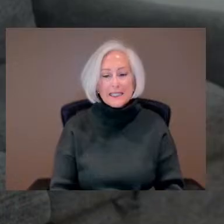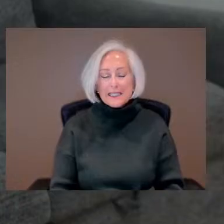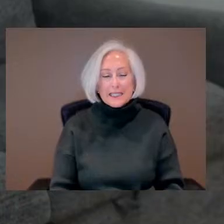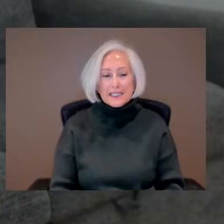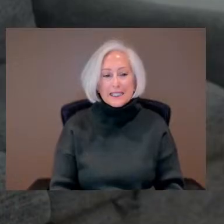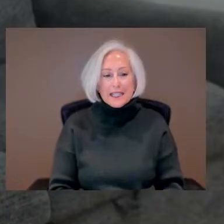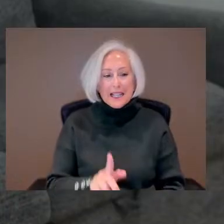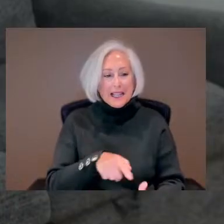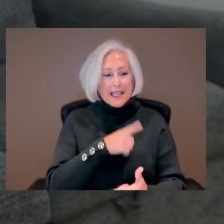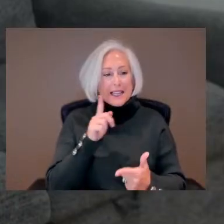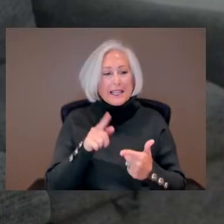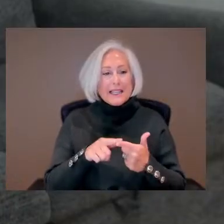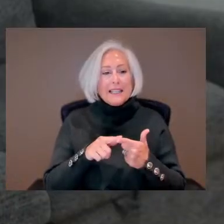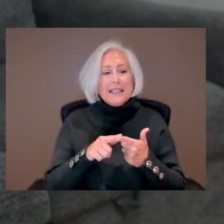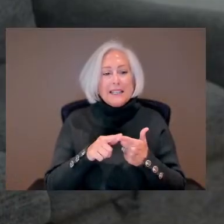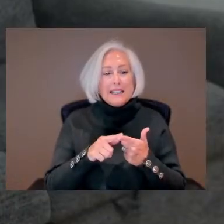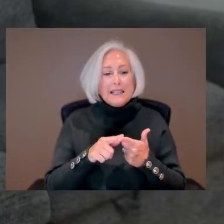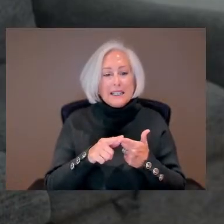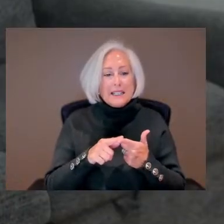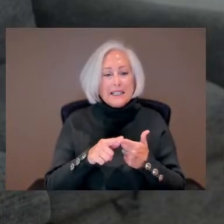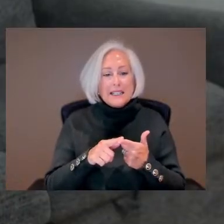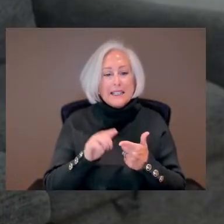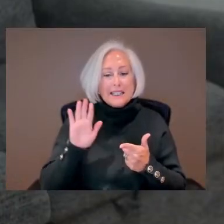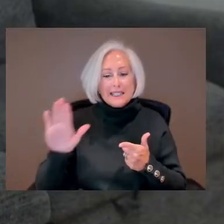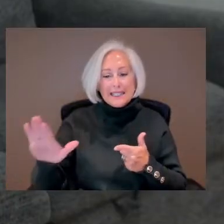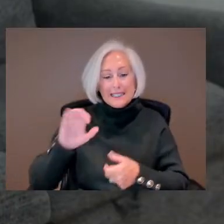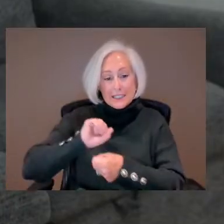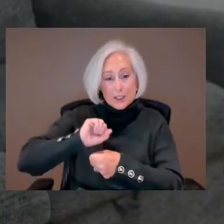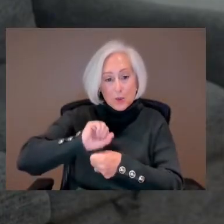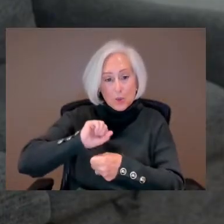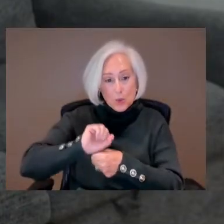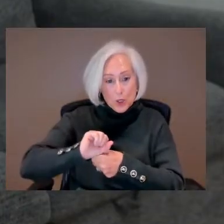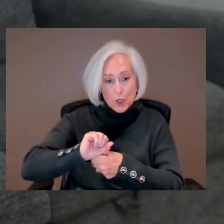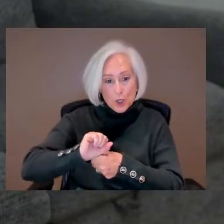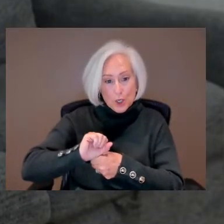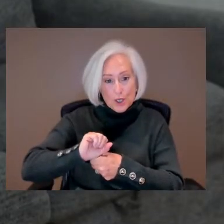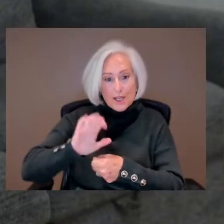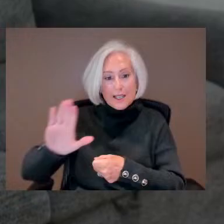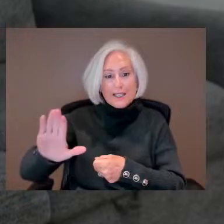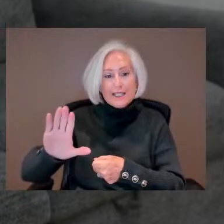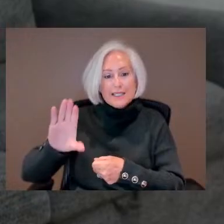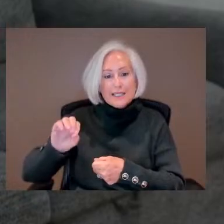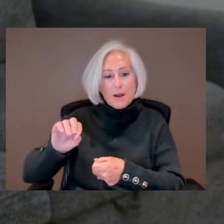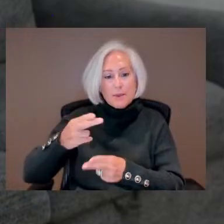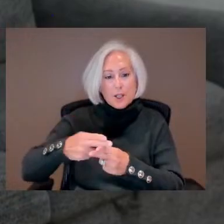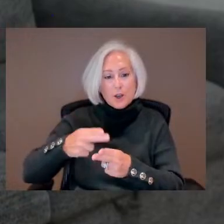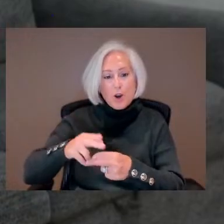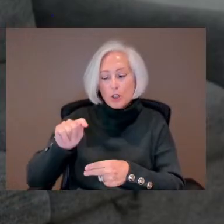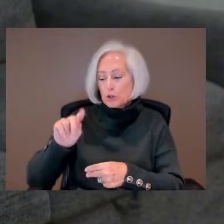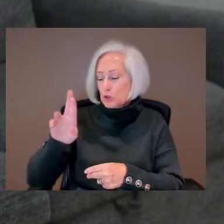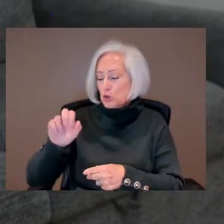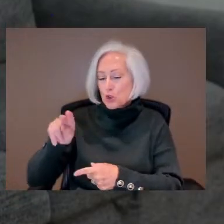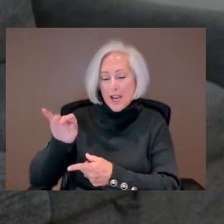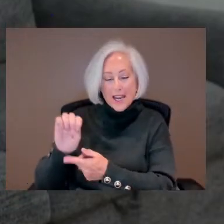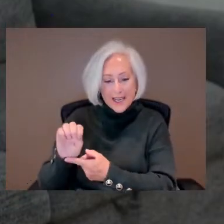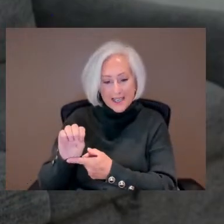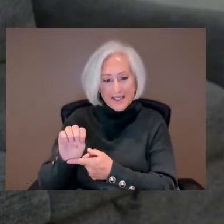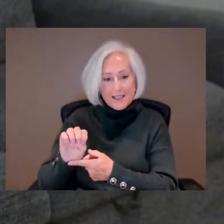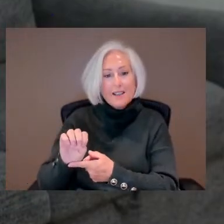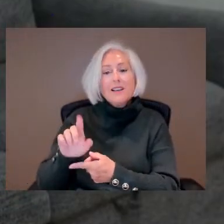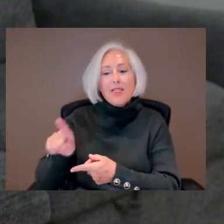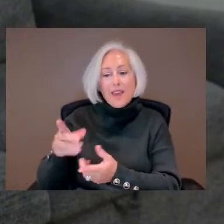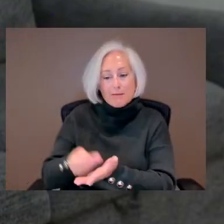then, you know, his work, he works for a company called Train, and they did a fundraiser for us, and they opened